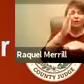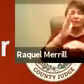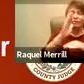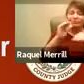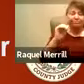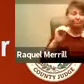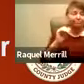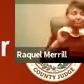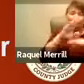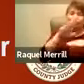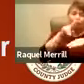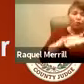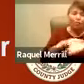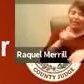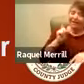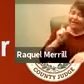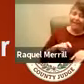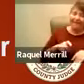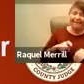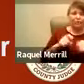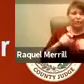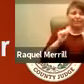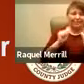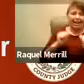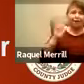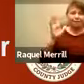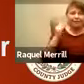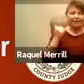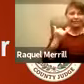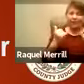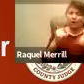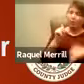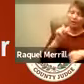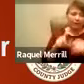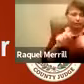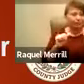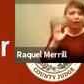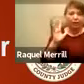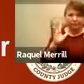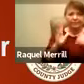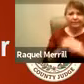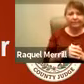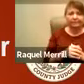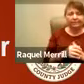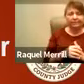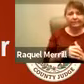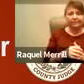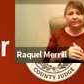the sacrifices that we're going to have to make.